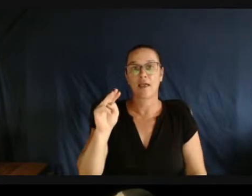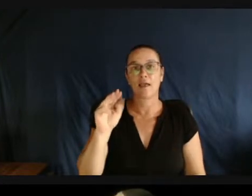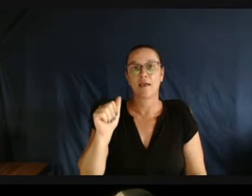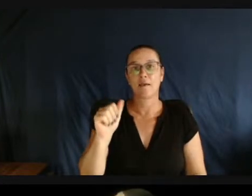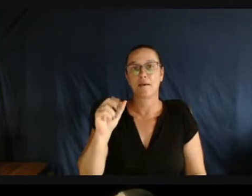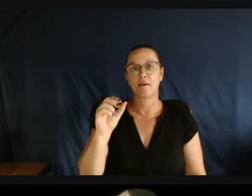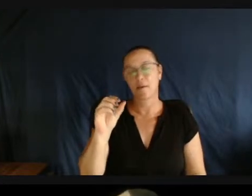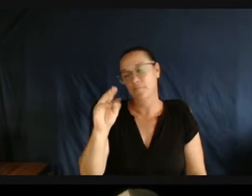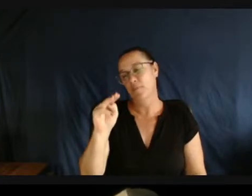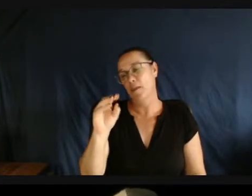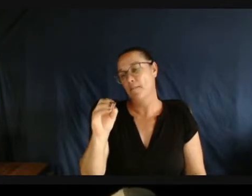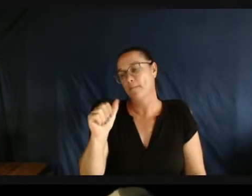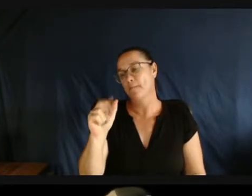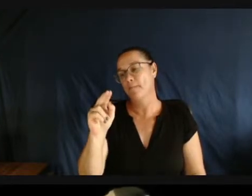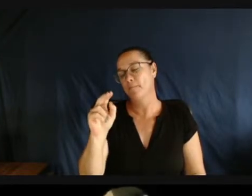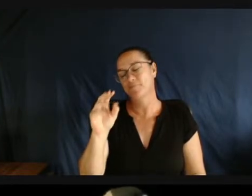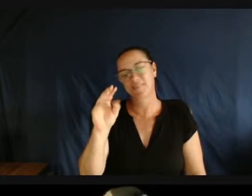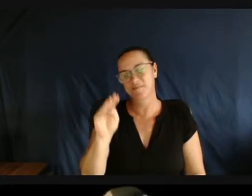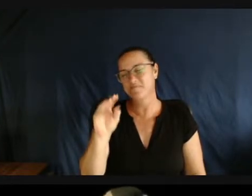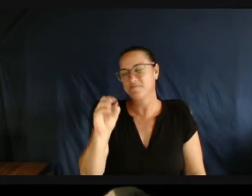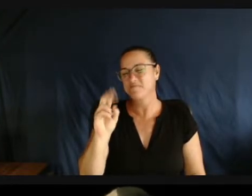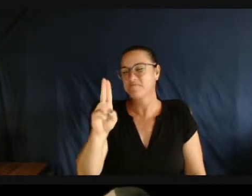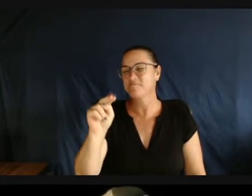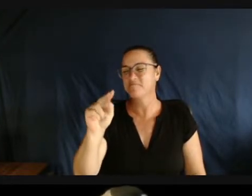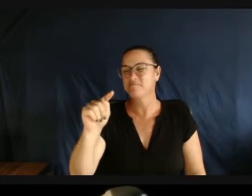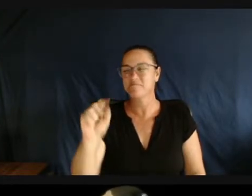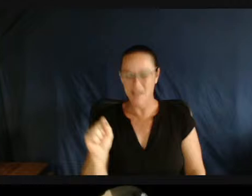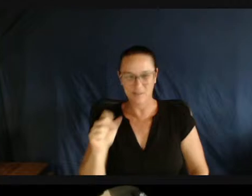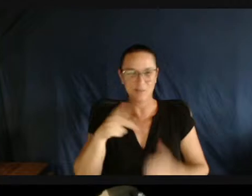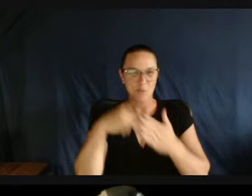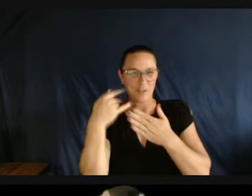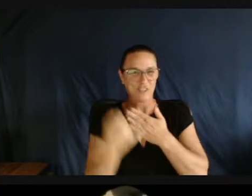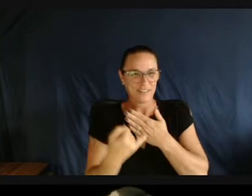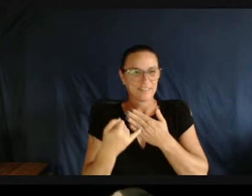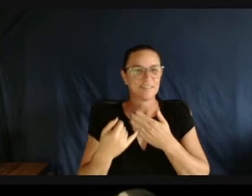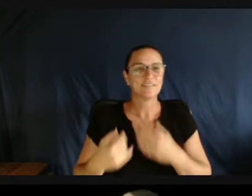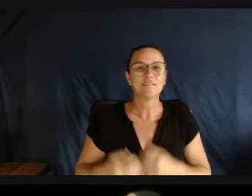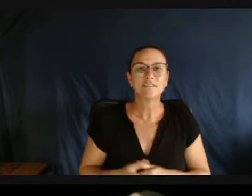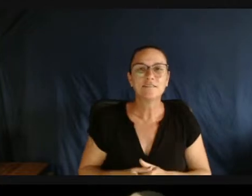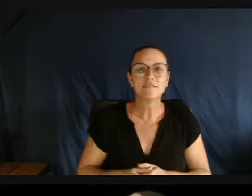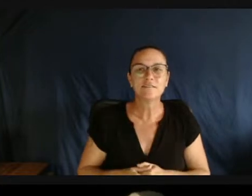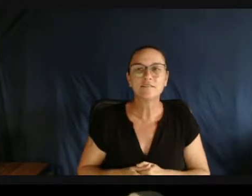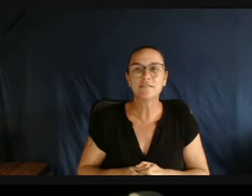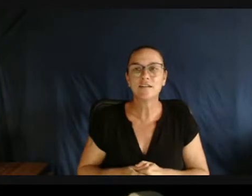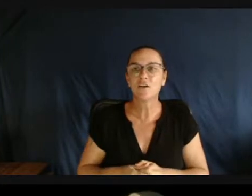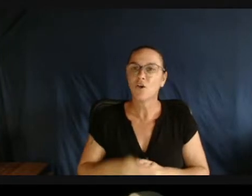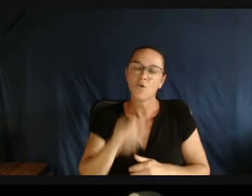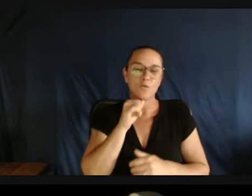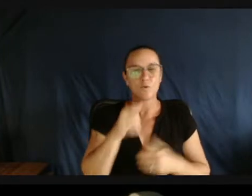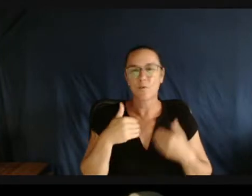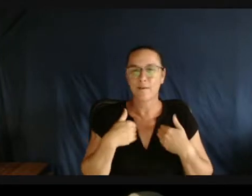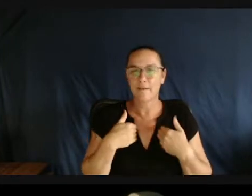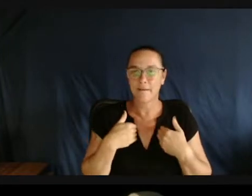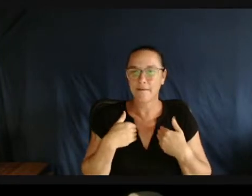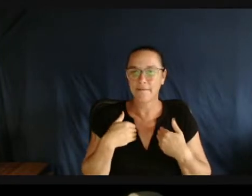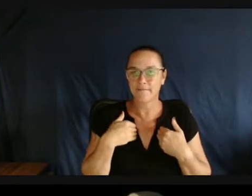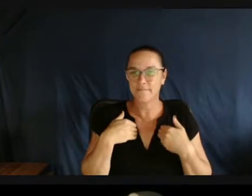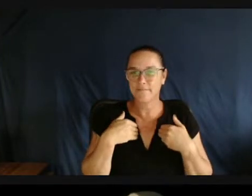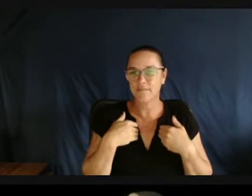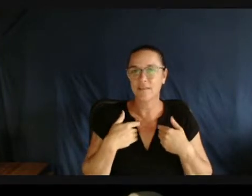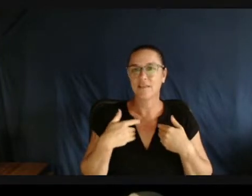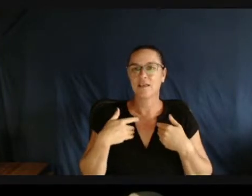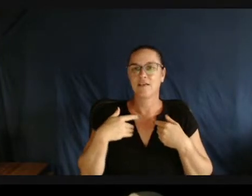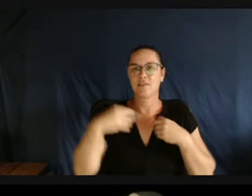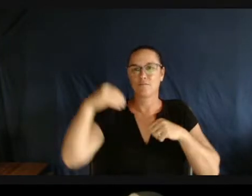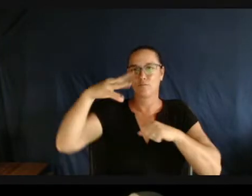often look at for our INSAR, our satellite deformation, but We don't have any of that. We just do have these satellite